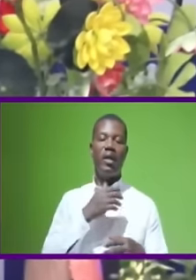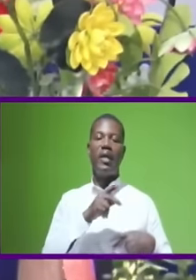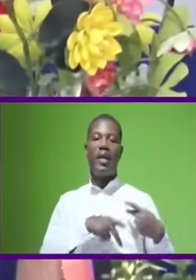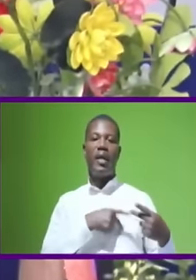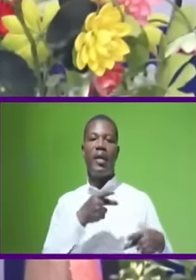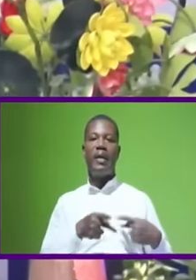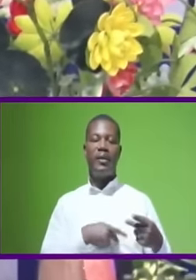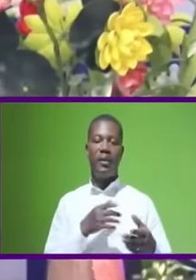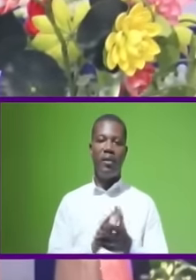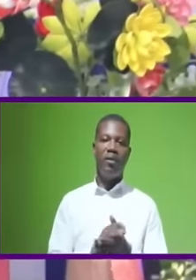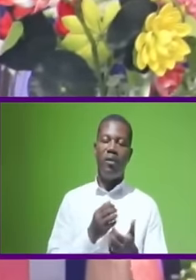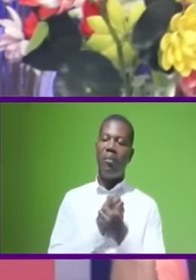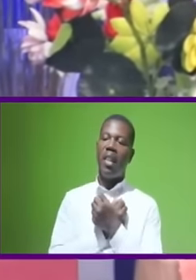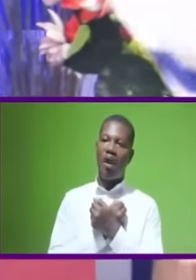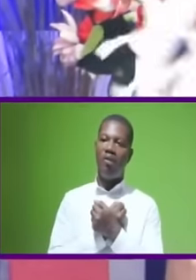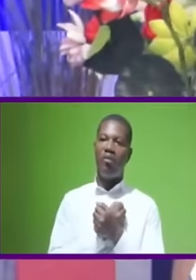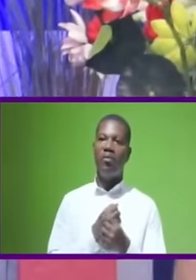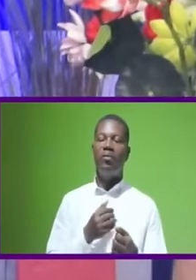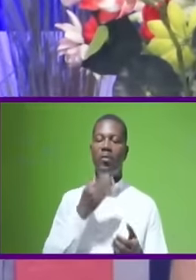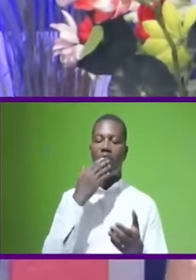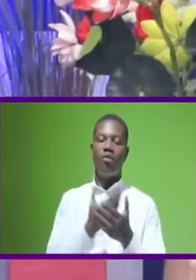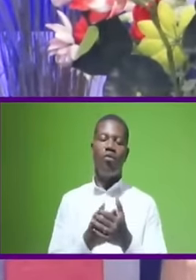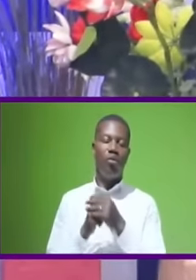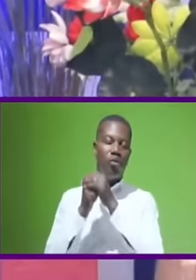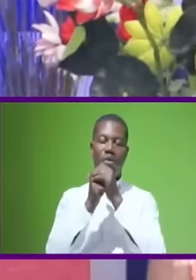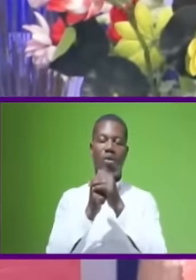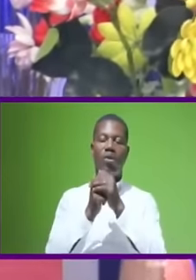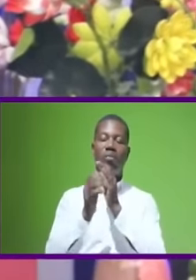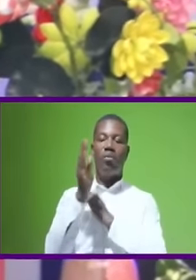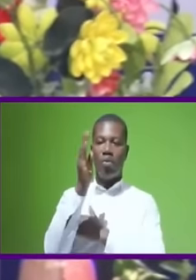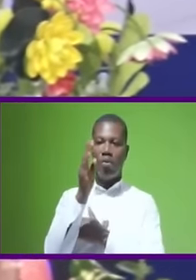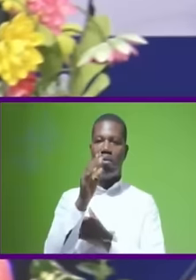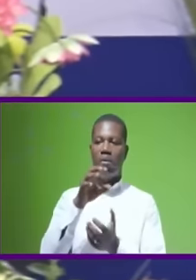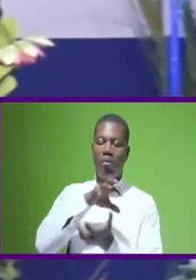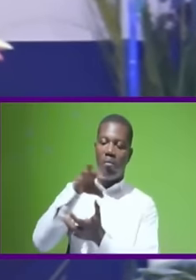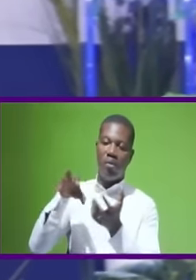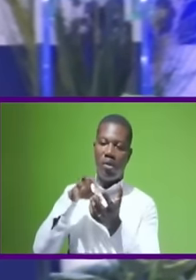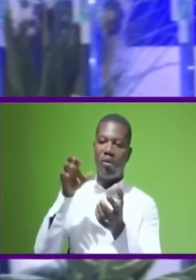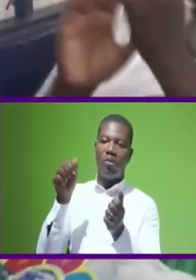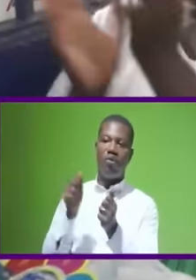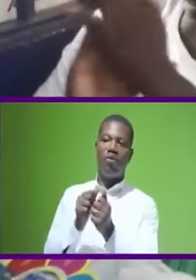meddo, me de nyam me sompa, and ebe frem. Yes.